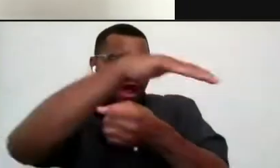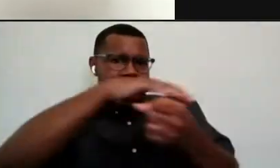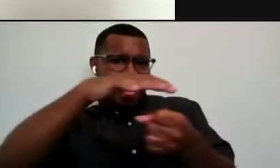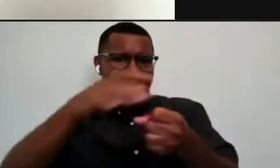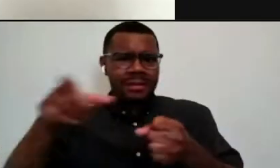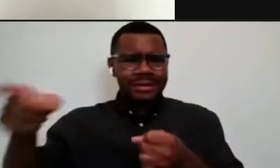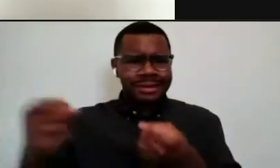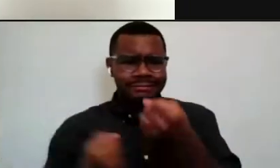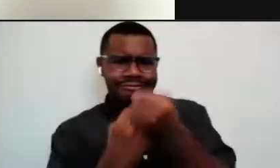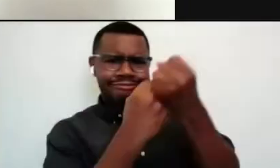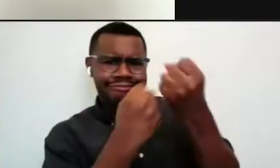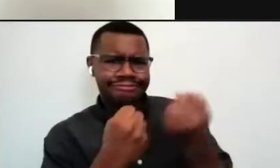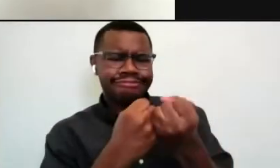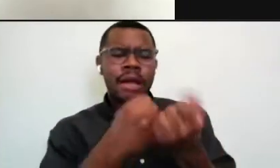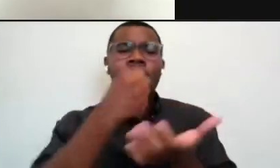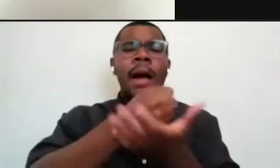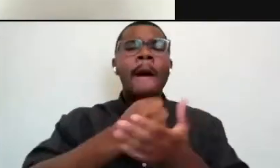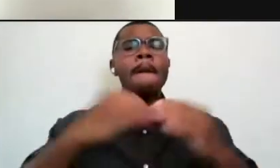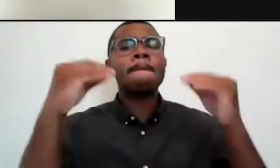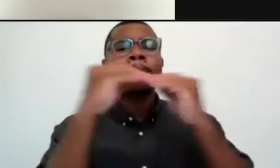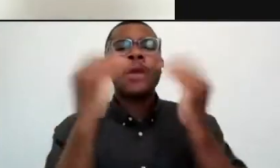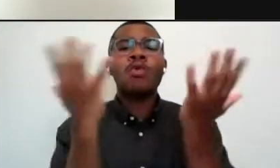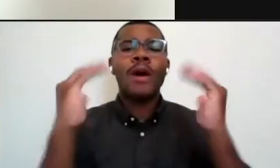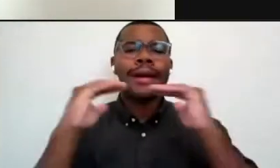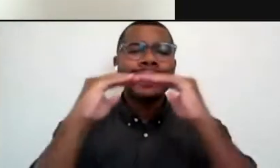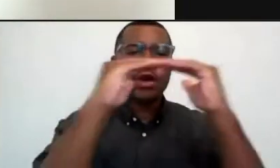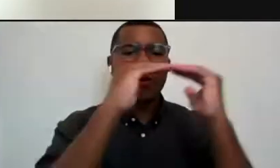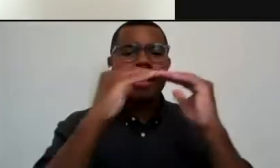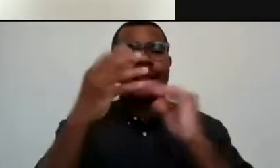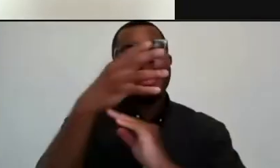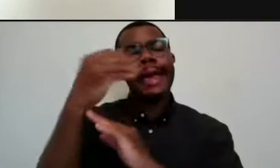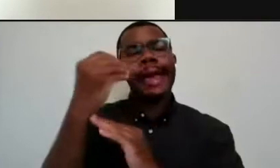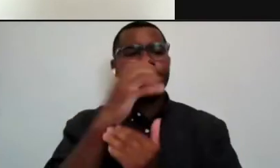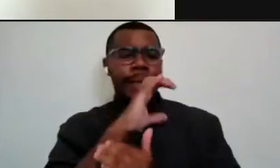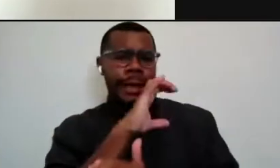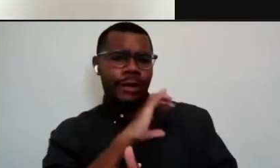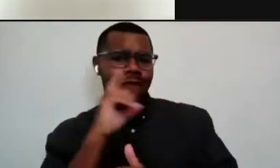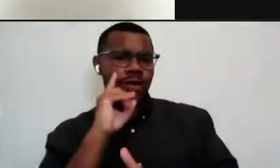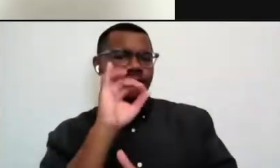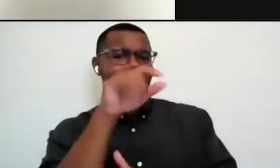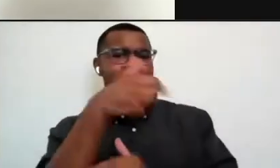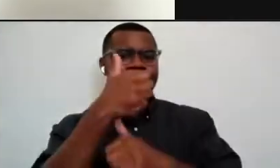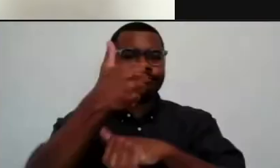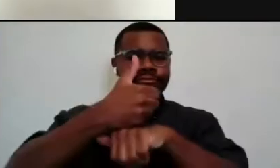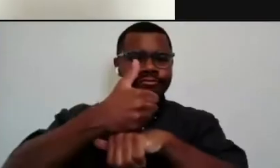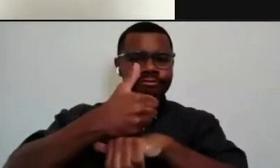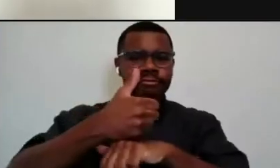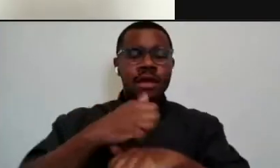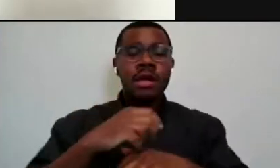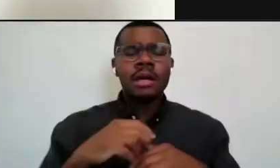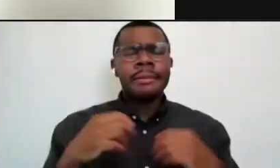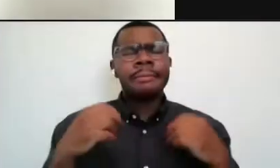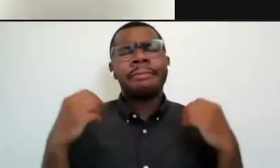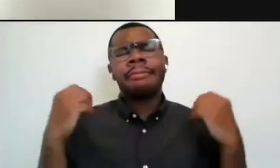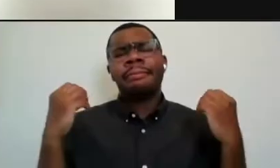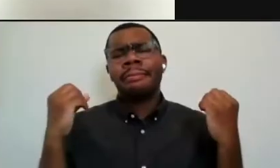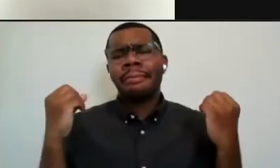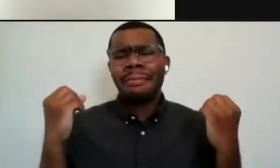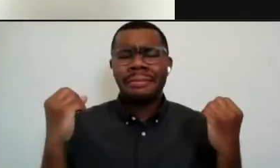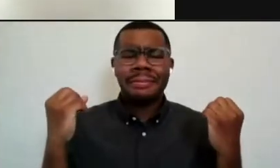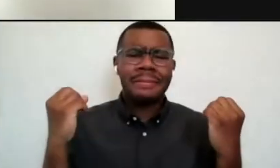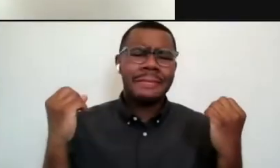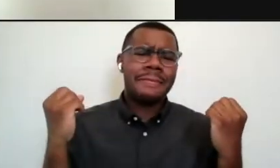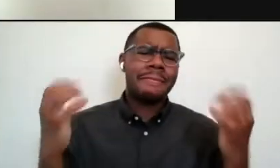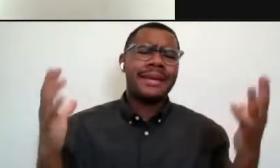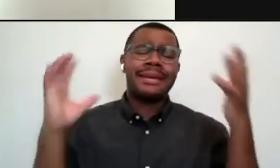the quality and character of the institution. There are so many things to